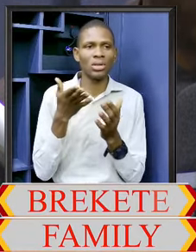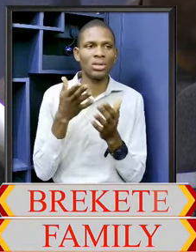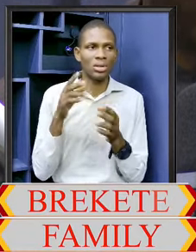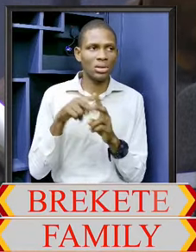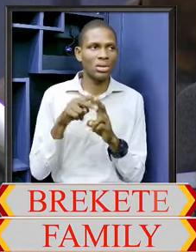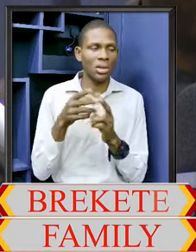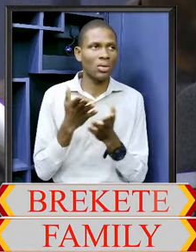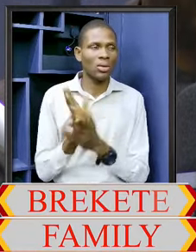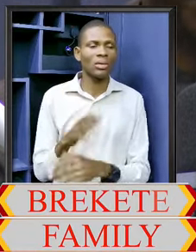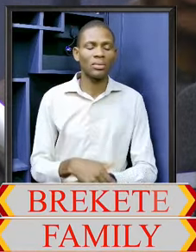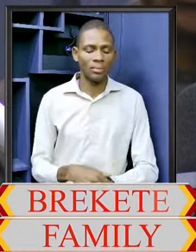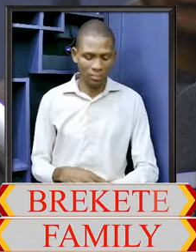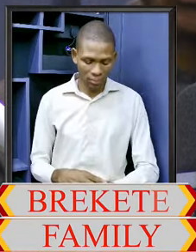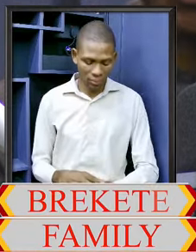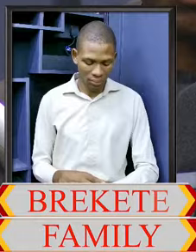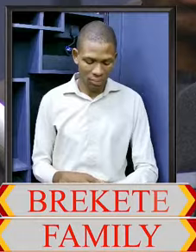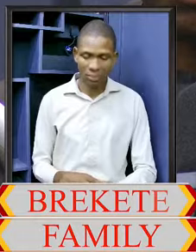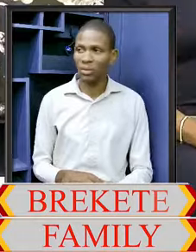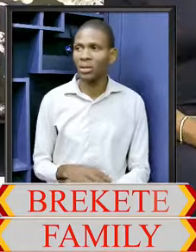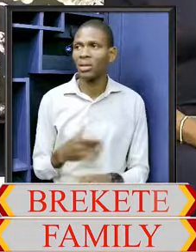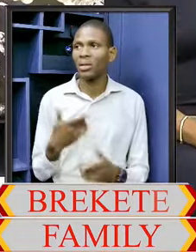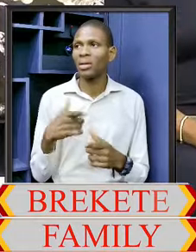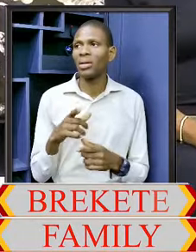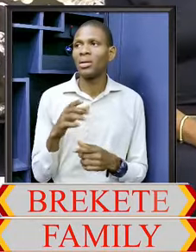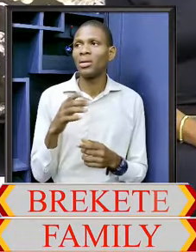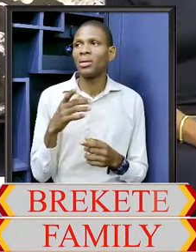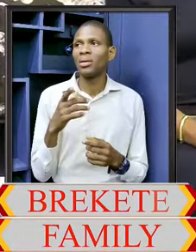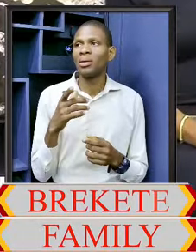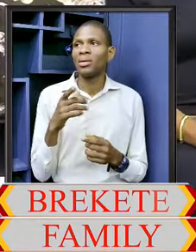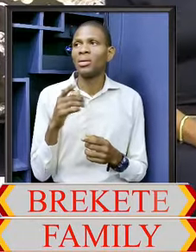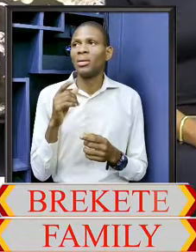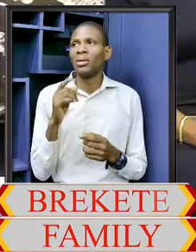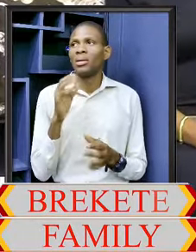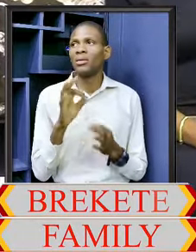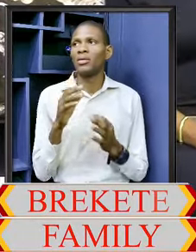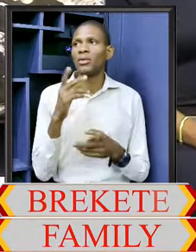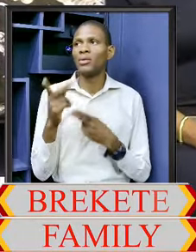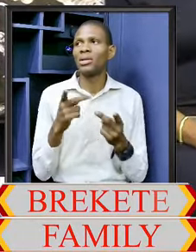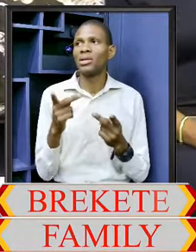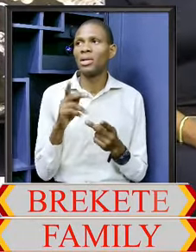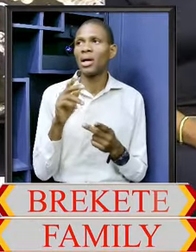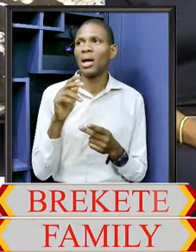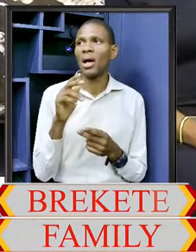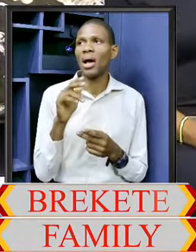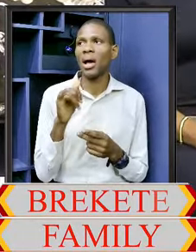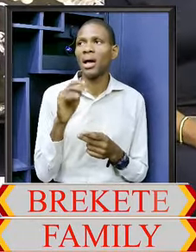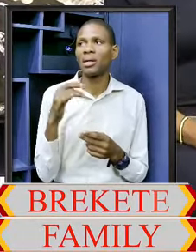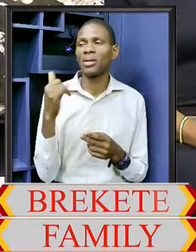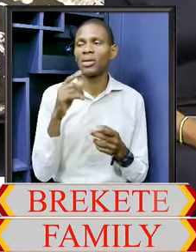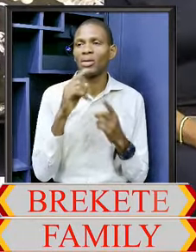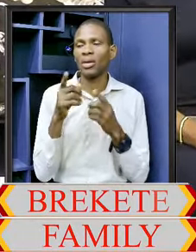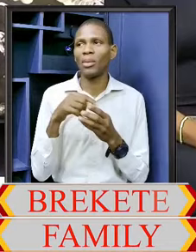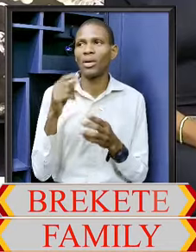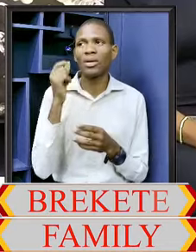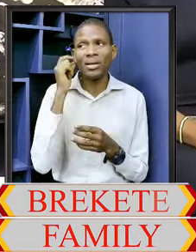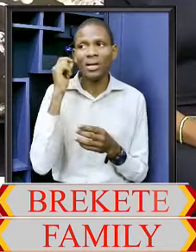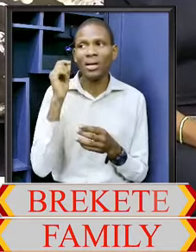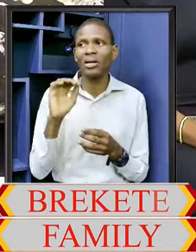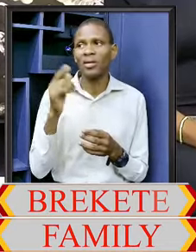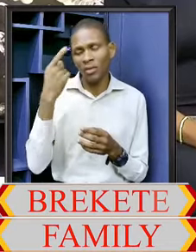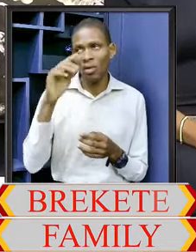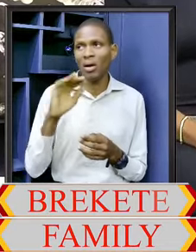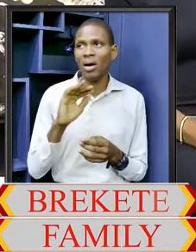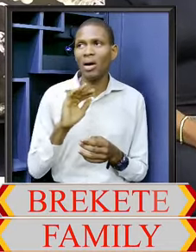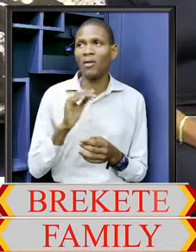Oh yeah, give them quick. Make a corner, give them. Okay, you know, say if you visit Antelope, you go talk about here. So